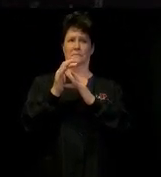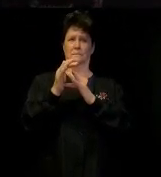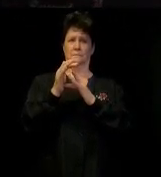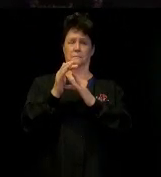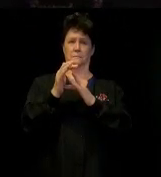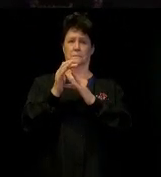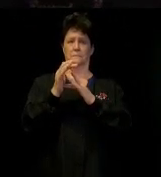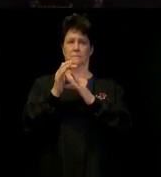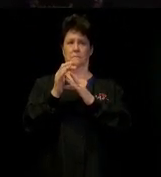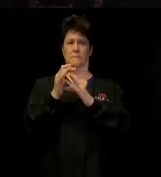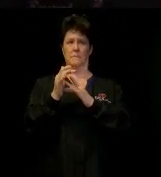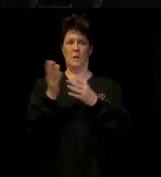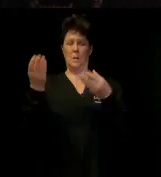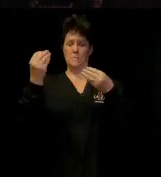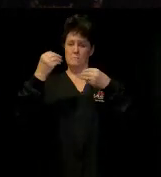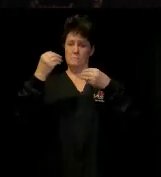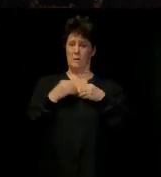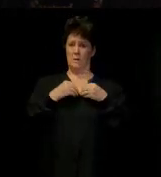Put it on.